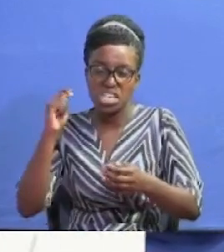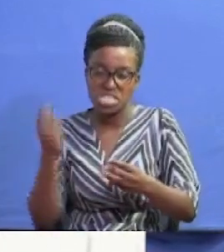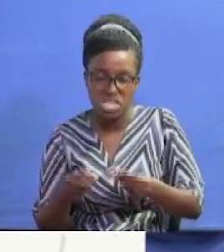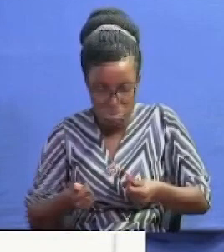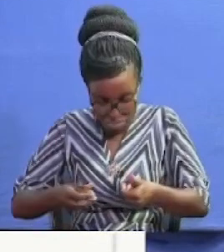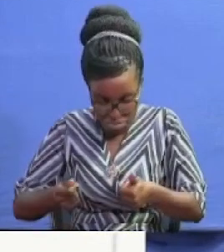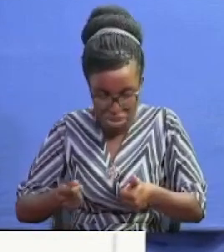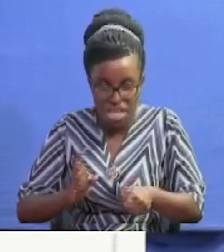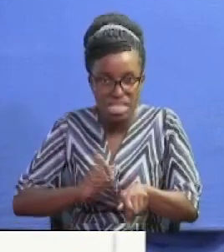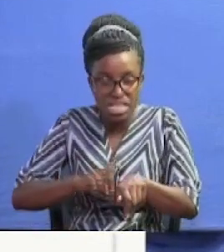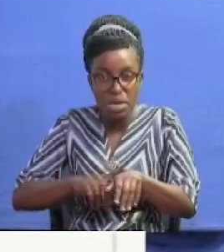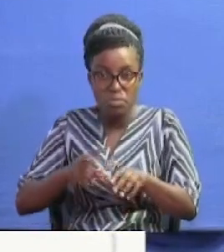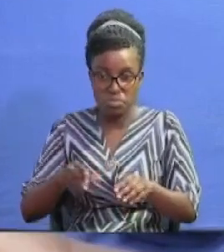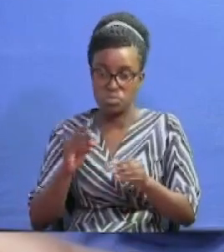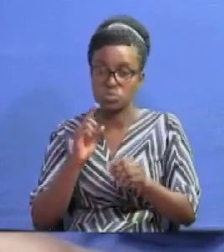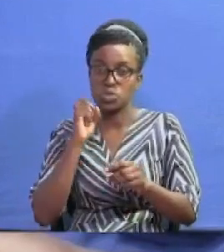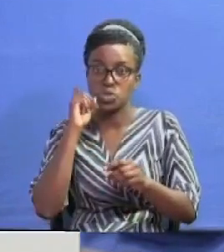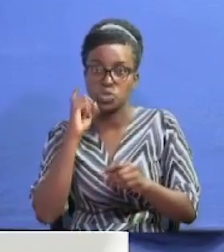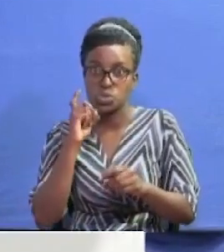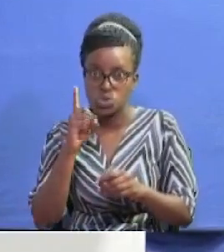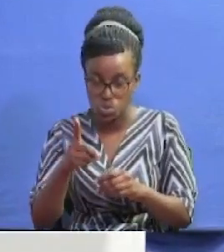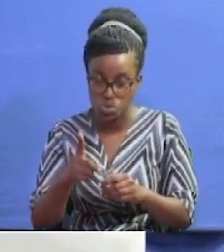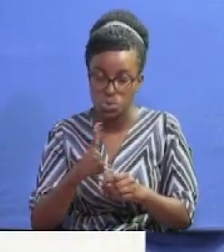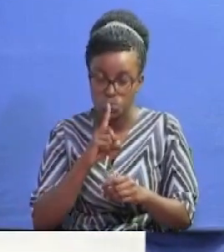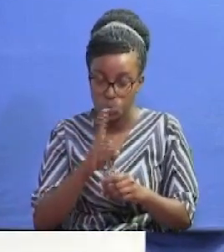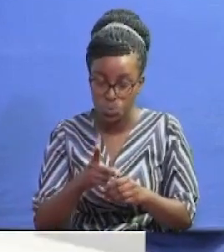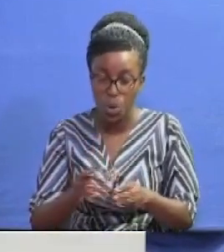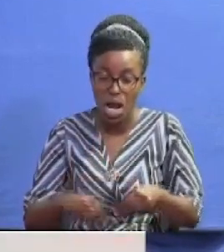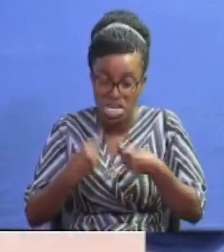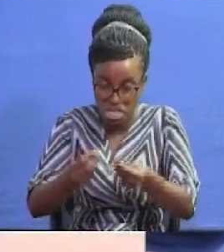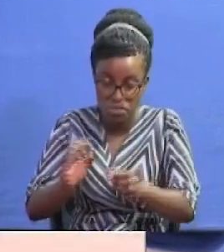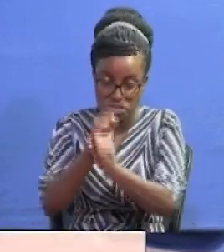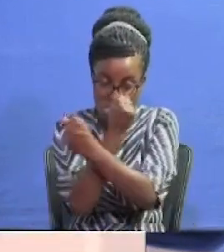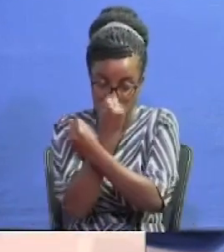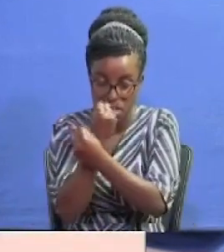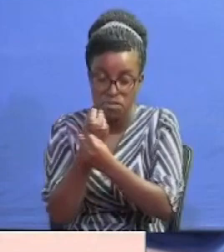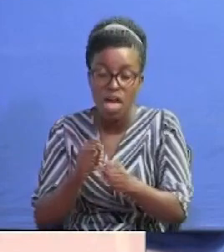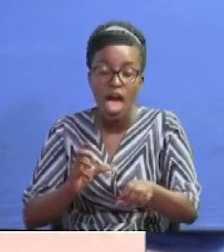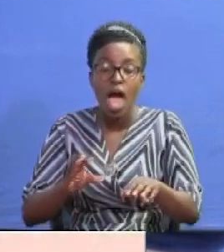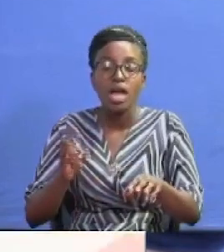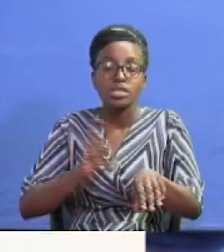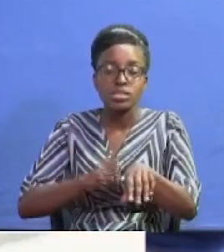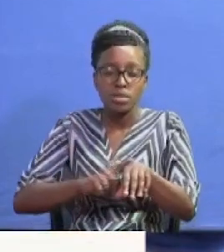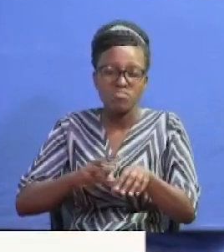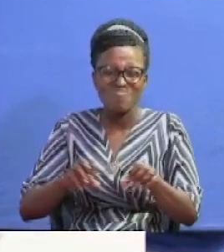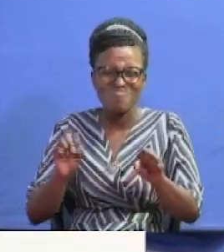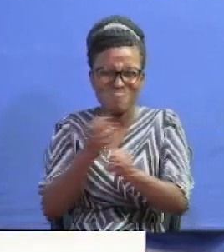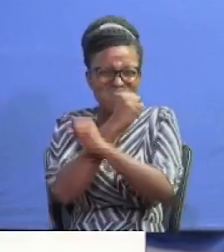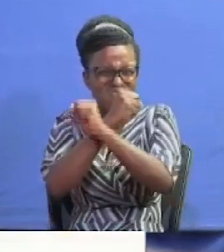sure that first, they are safe as they protect us, and number two, they have the